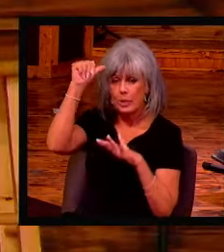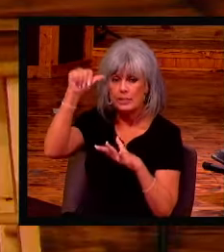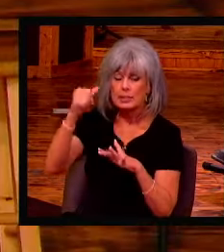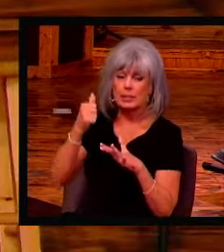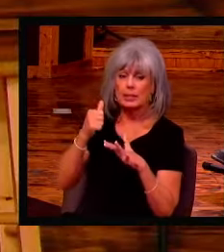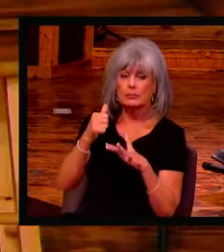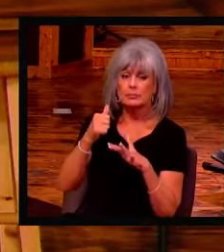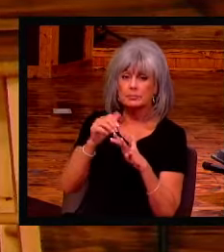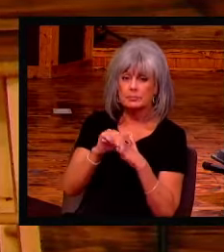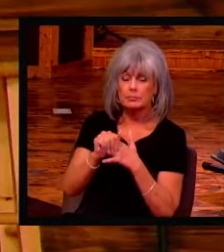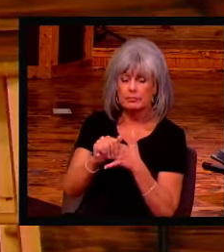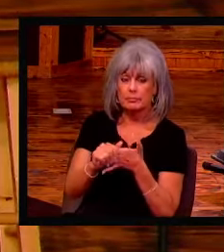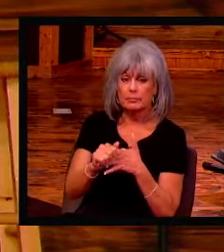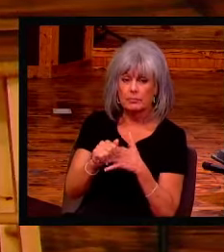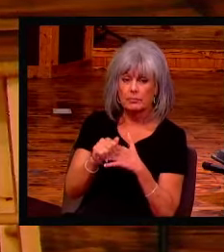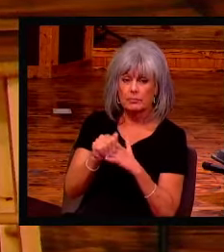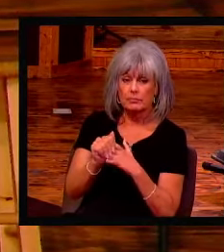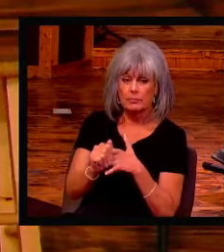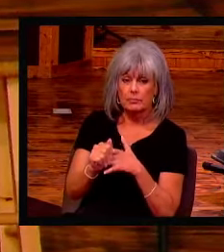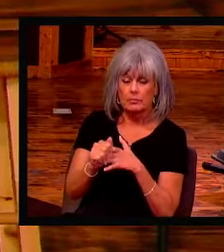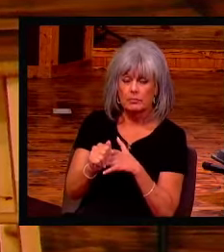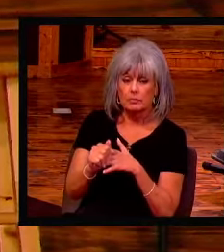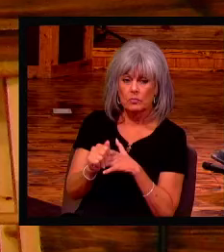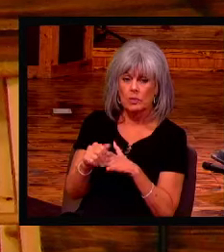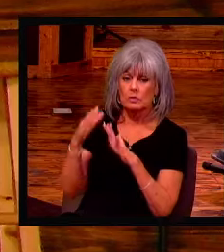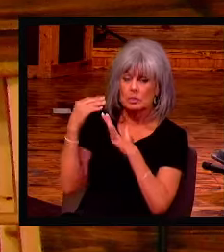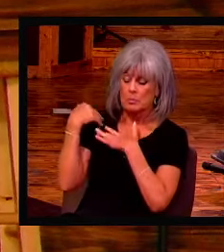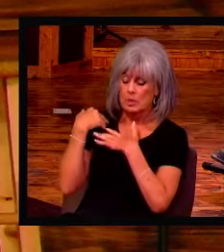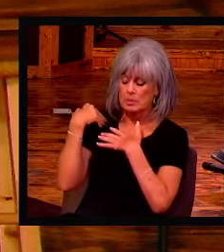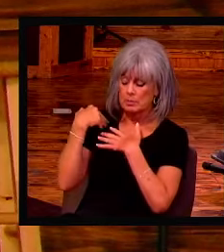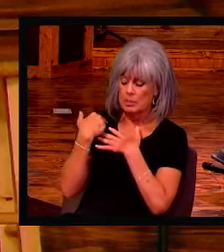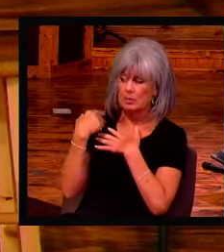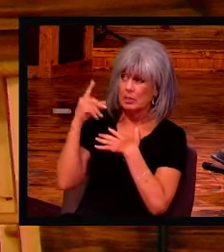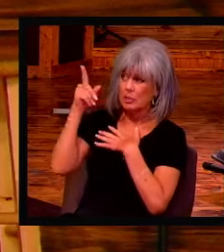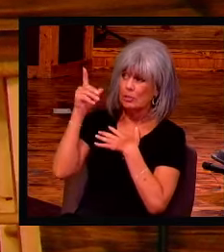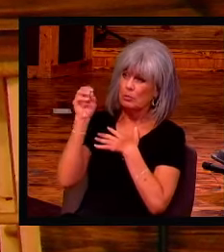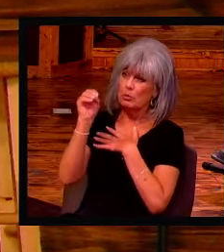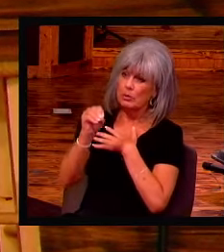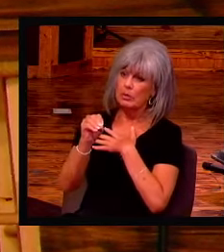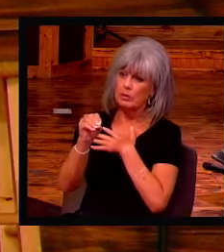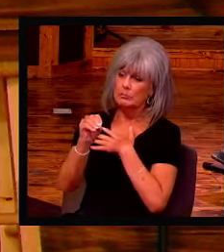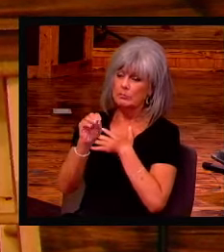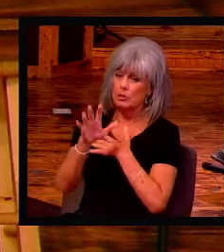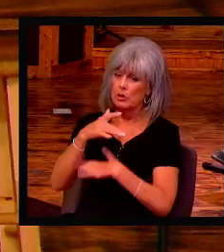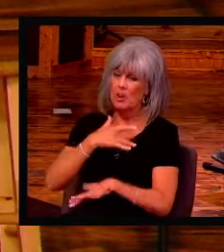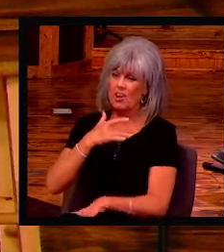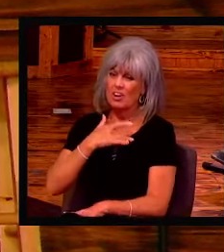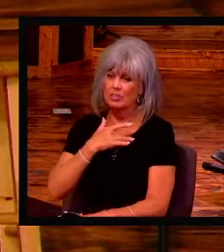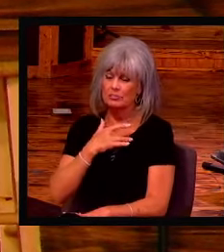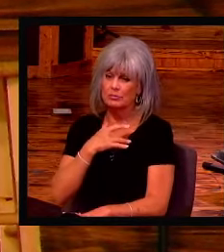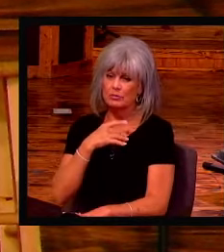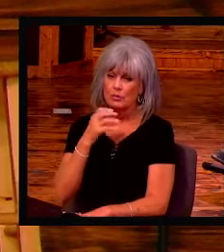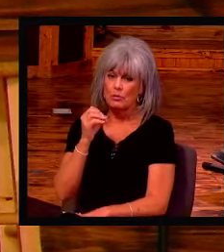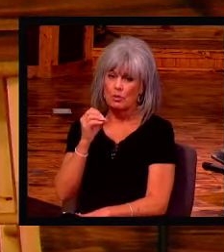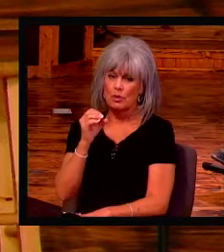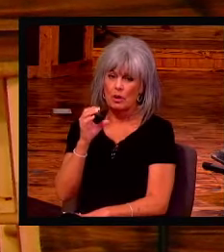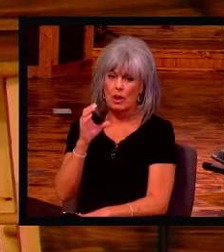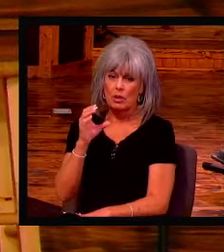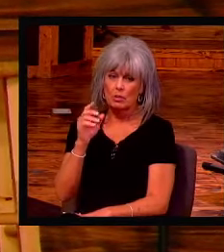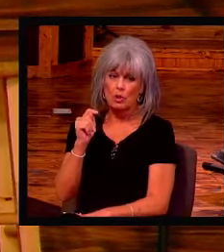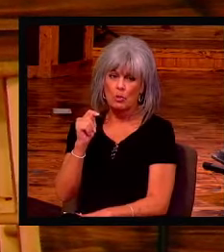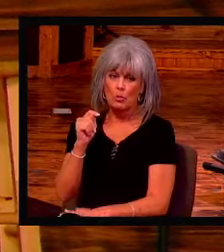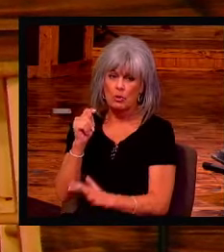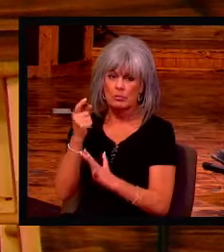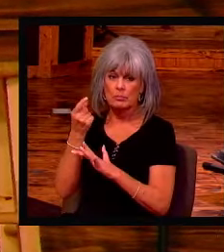beautiful mantle and obligation you placed on her heart for the month of October and this testimony.